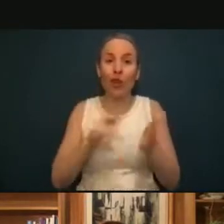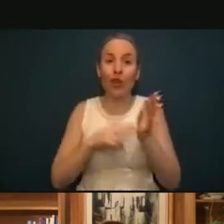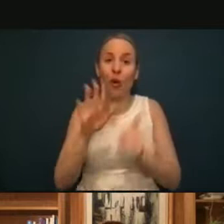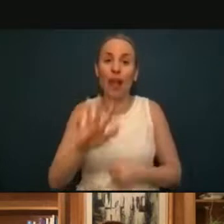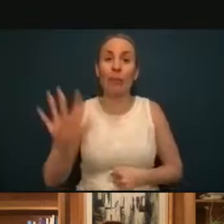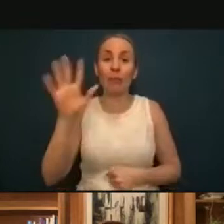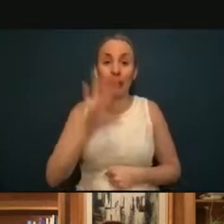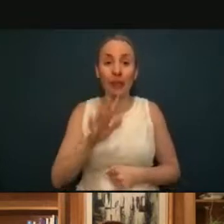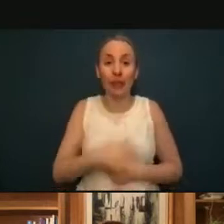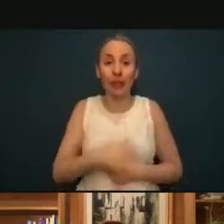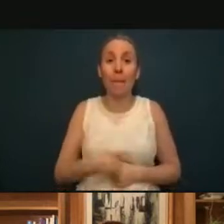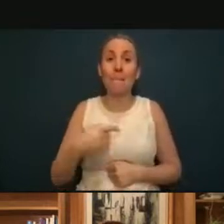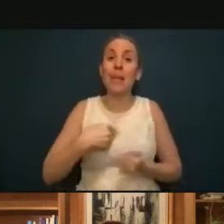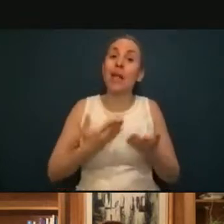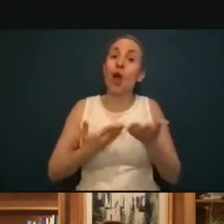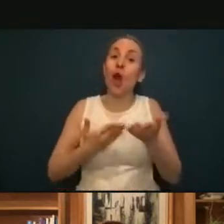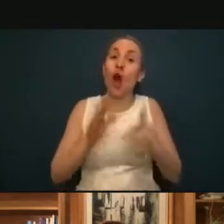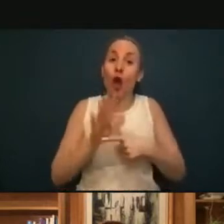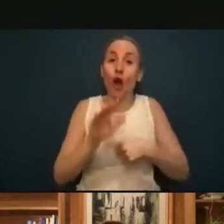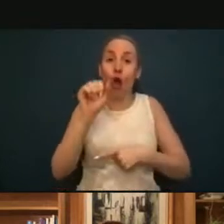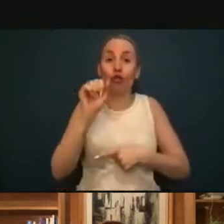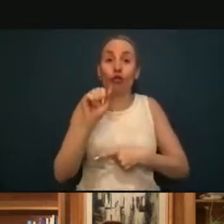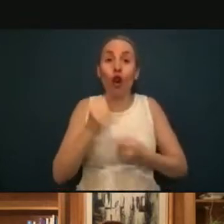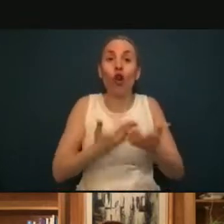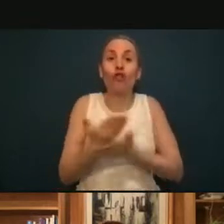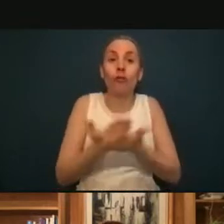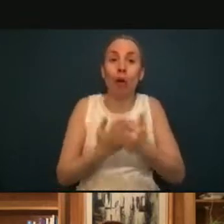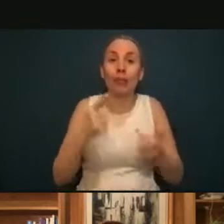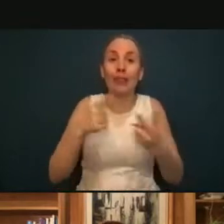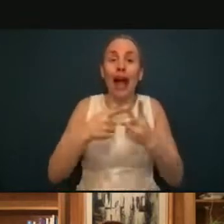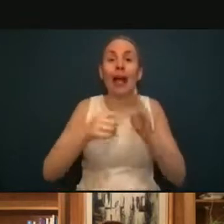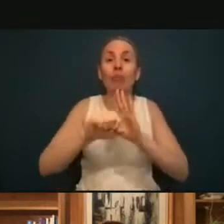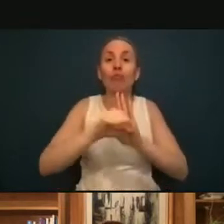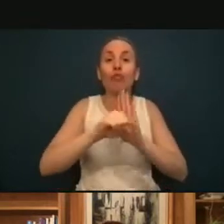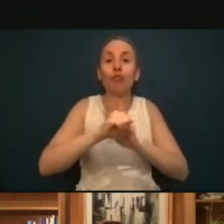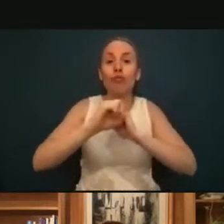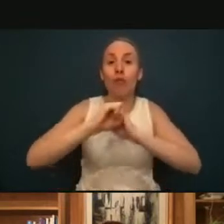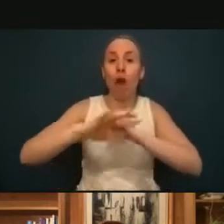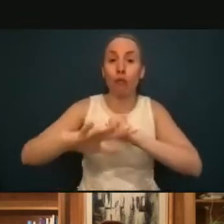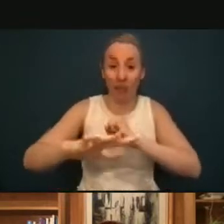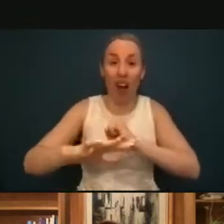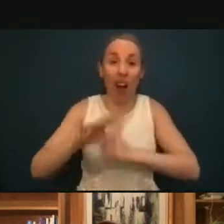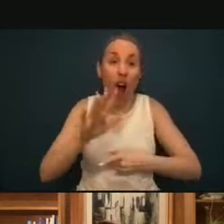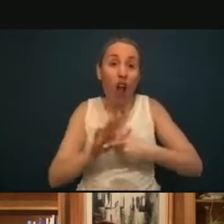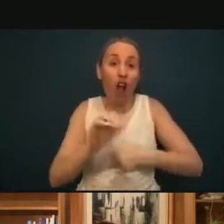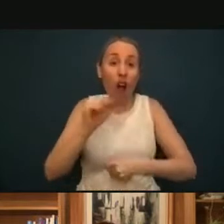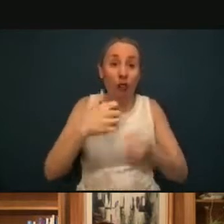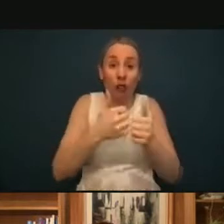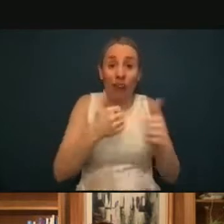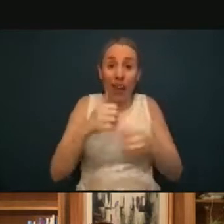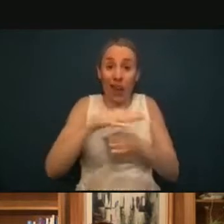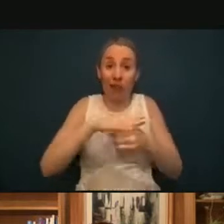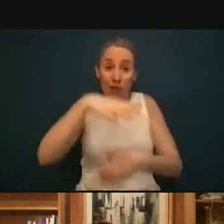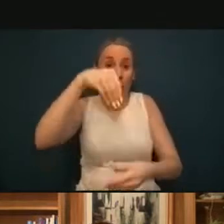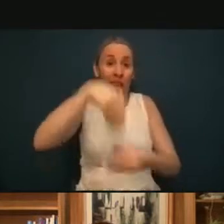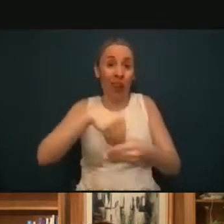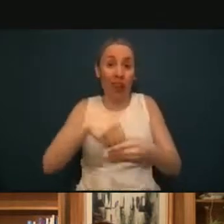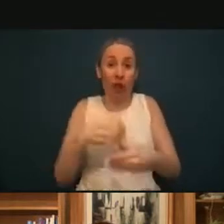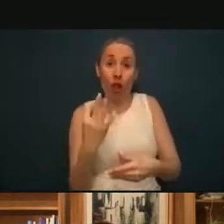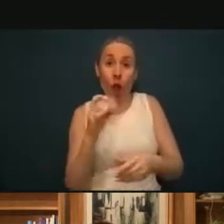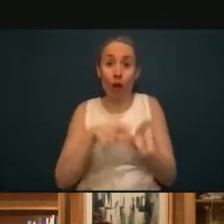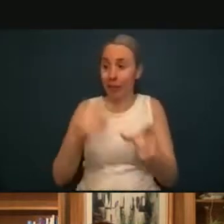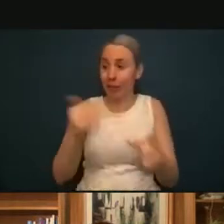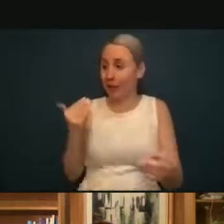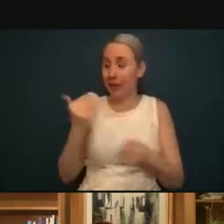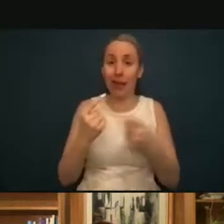cultural consultant and broadcaster. I've been working across the cultural industries for about 30 odd years, and I'm a National